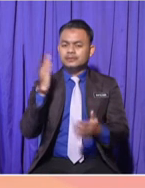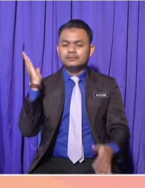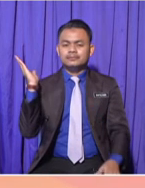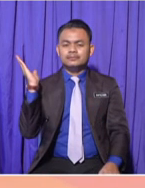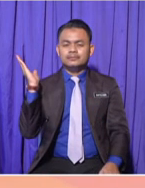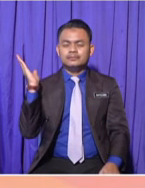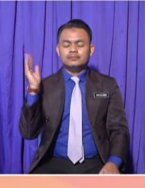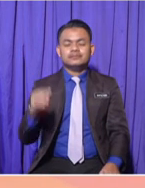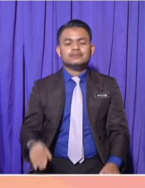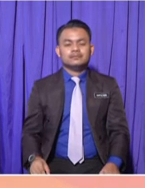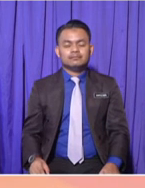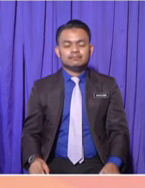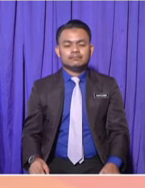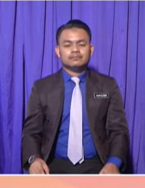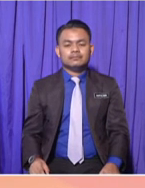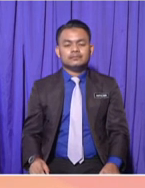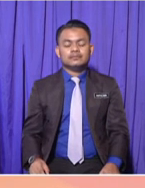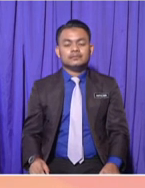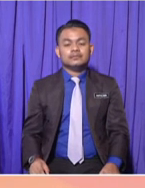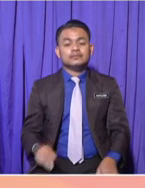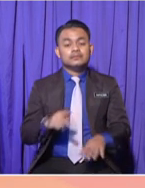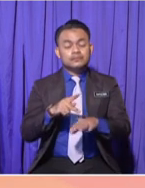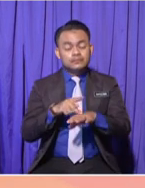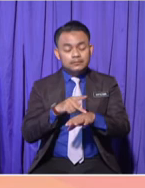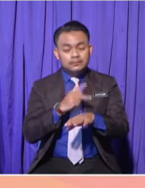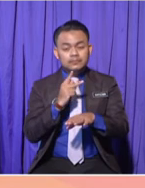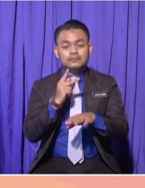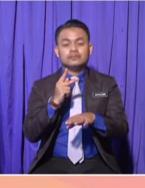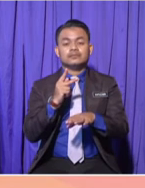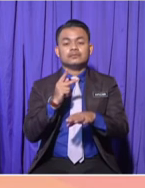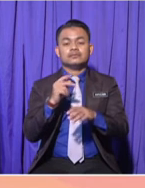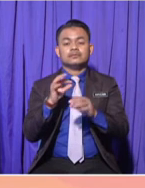Let's use the place value again.